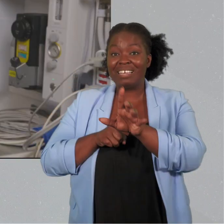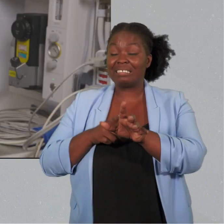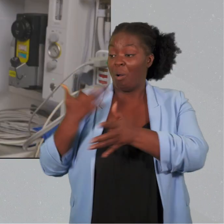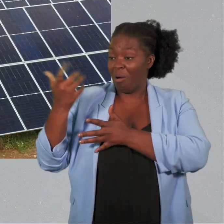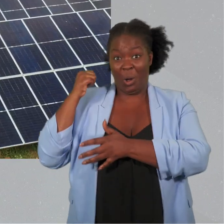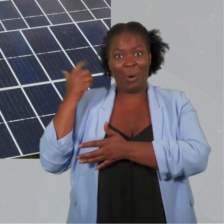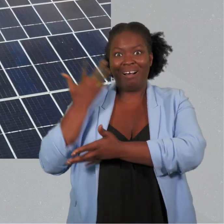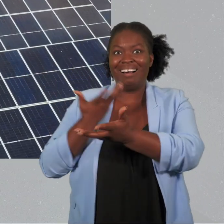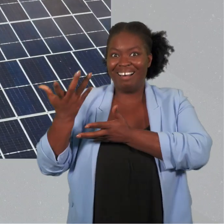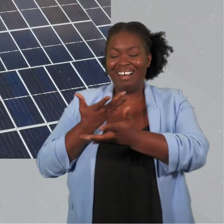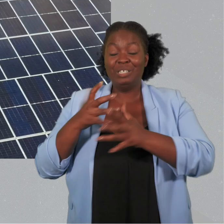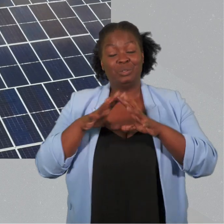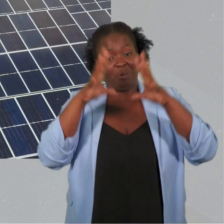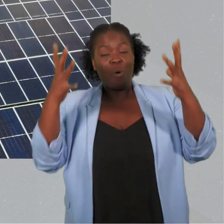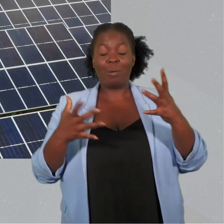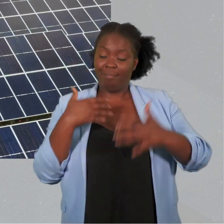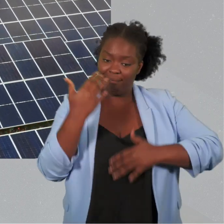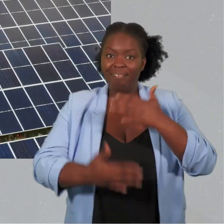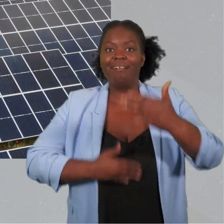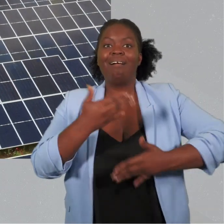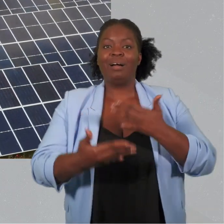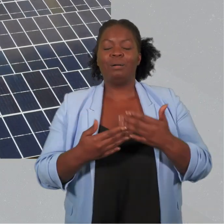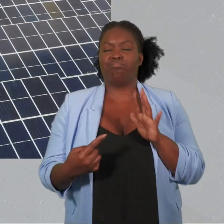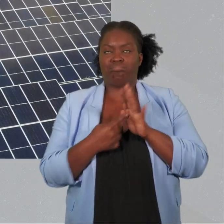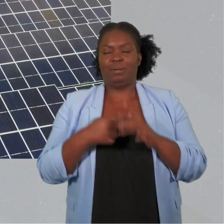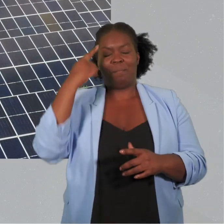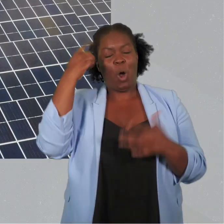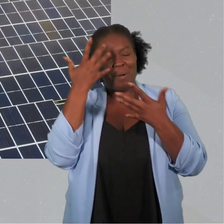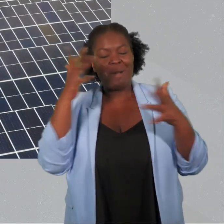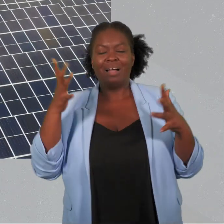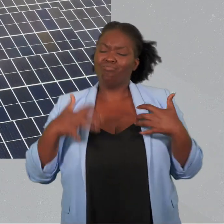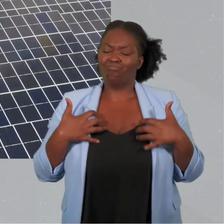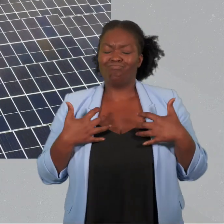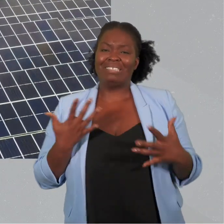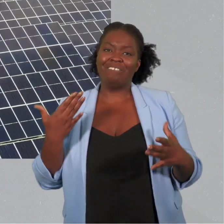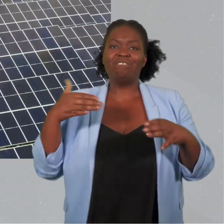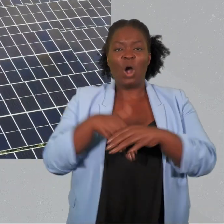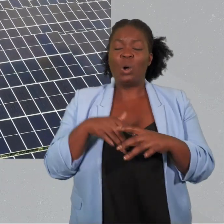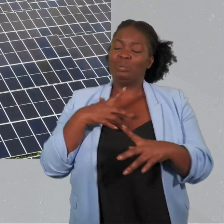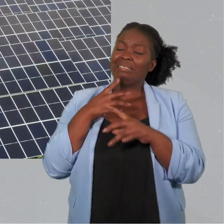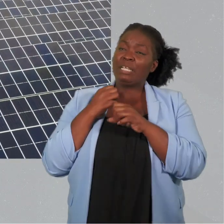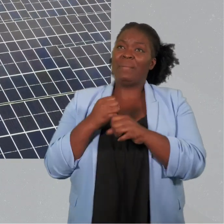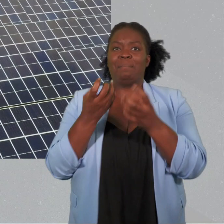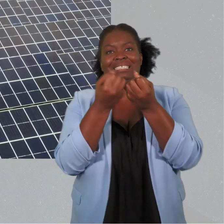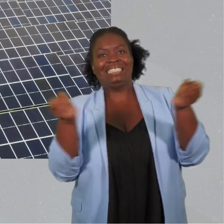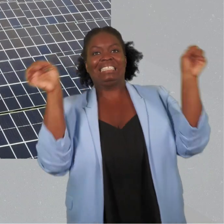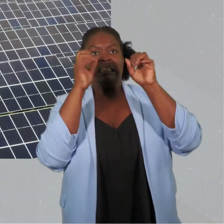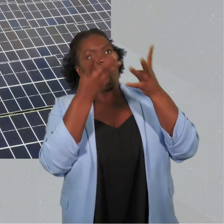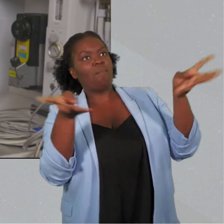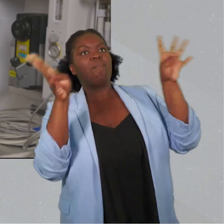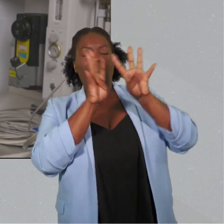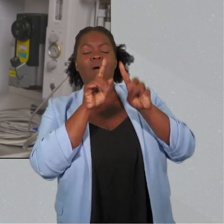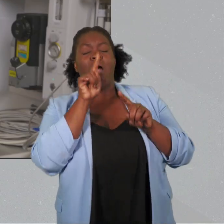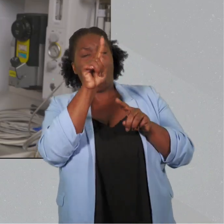place though. So the world has moved at a pace. Be open minded, be ambitious, demonstrate the commitment at a senior level though, and put some